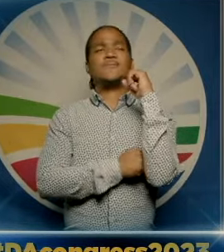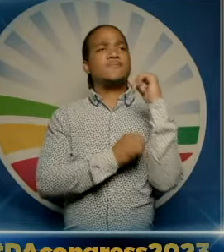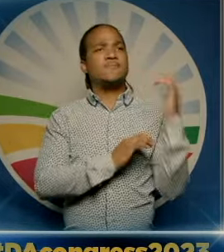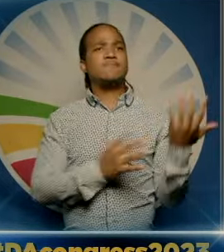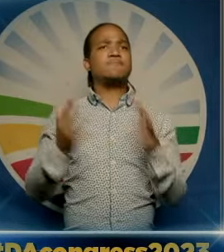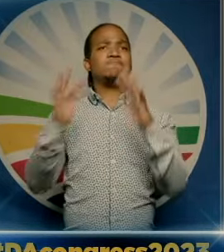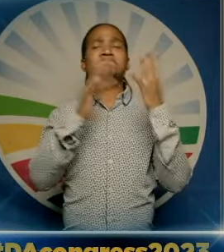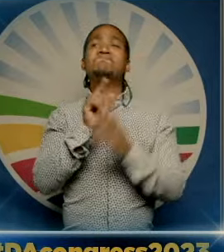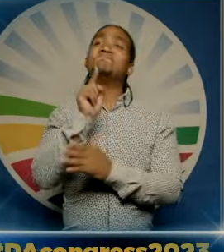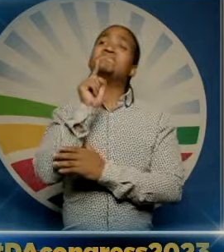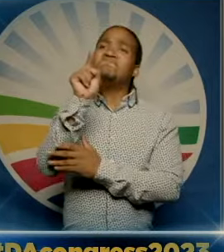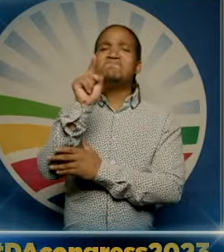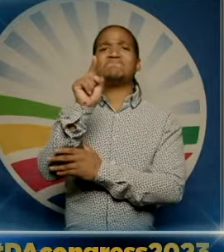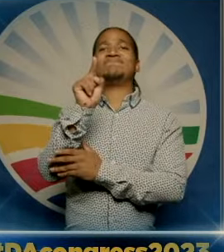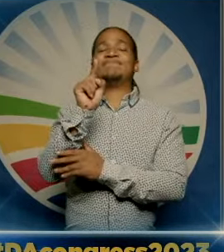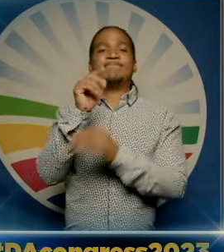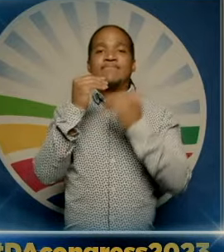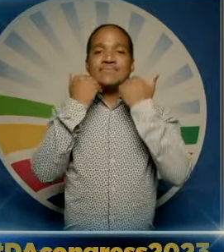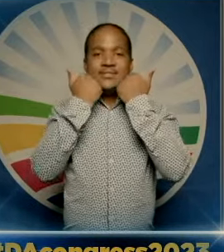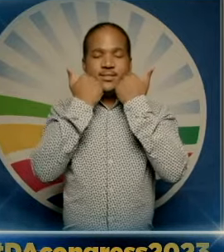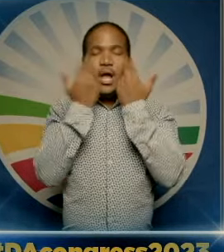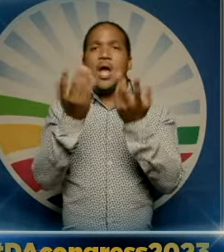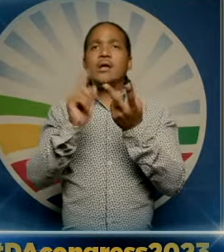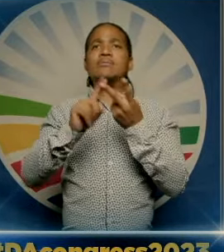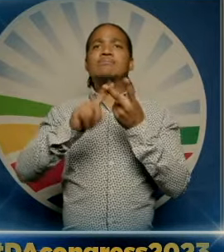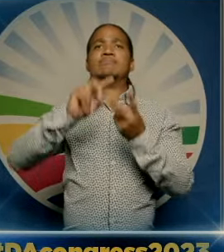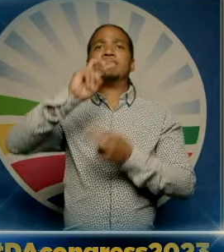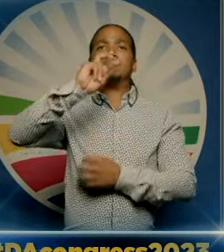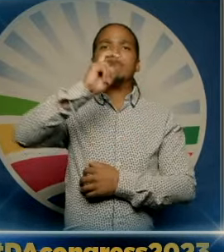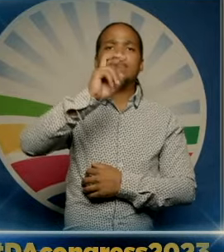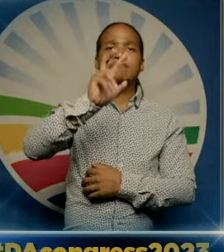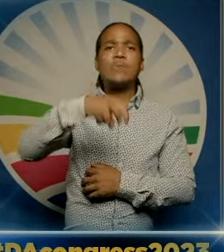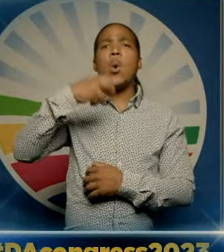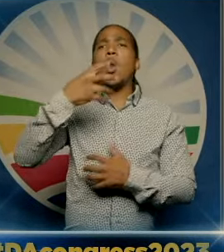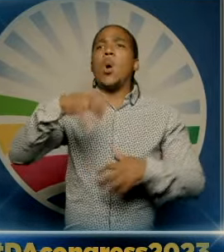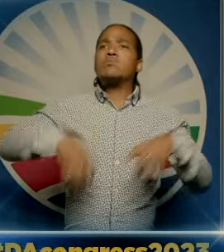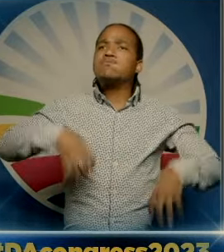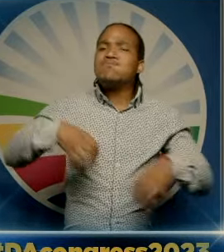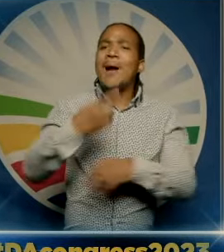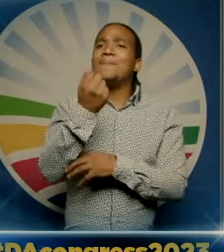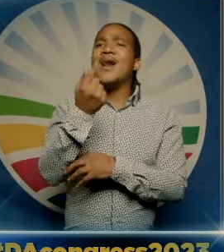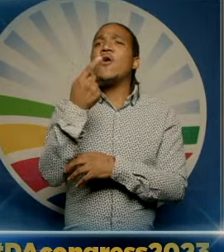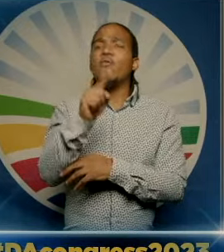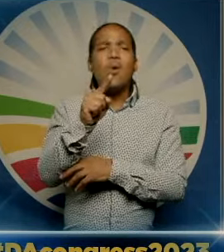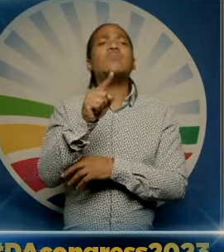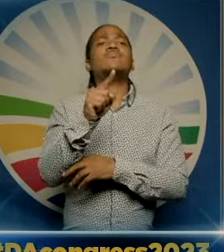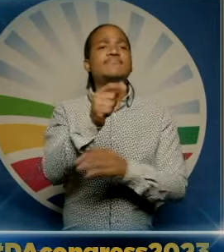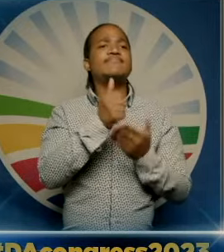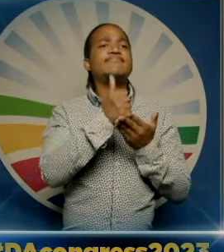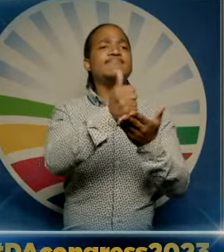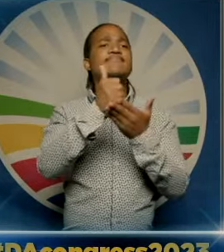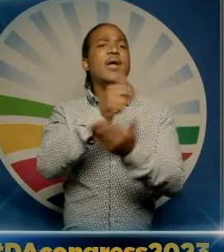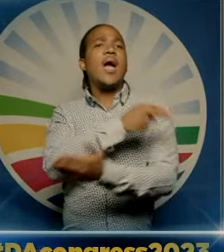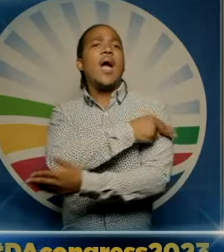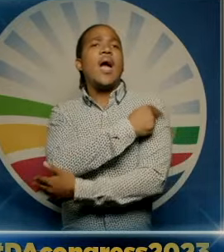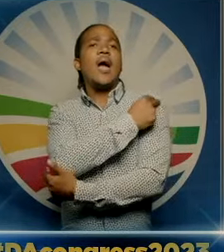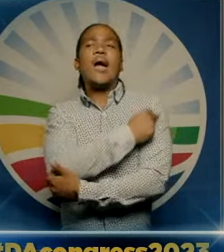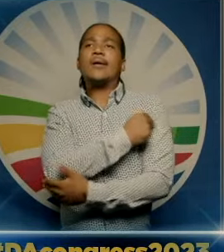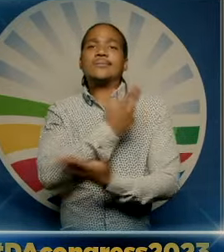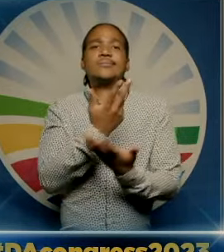They have shamelessly stolen money that was meant to provide better healthcare services for people during